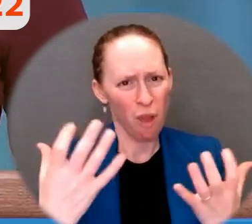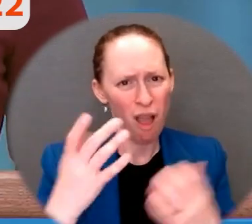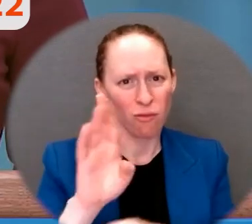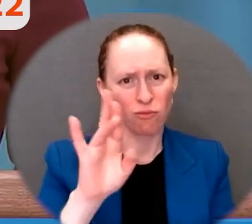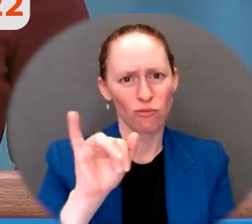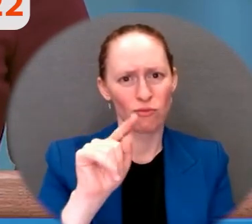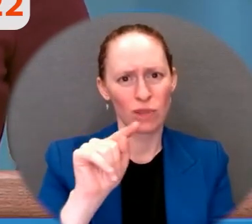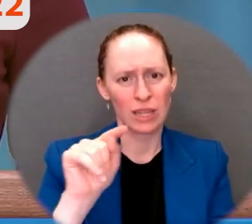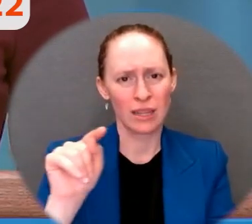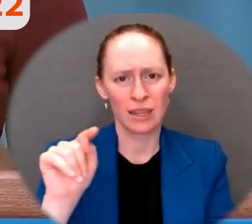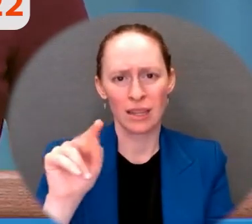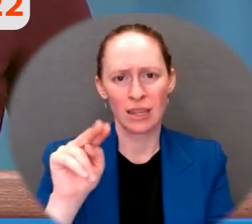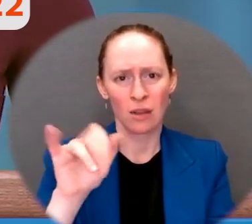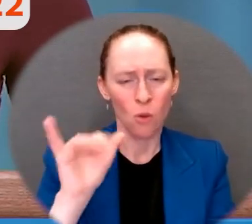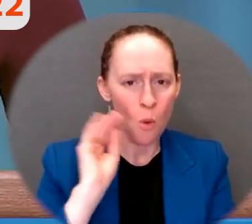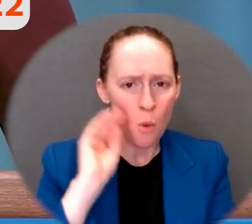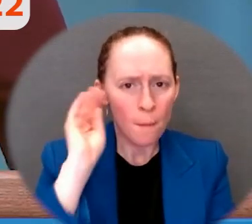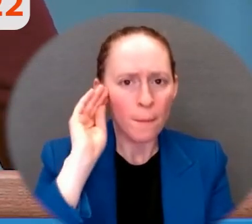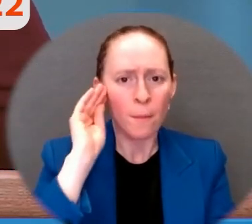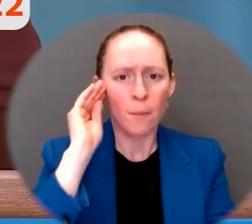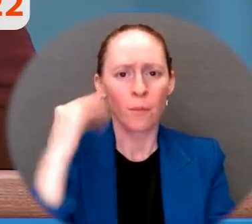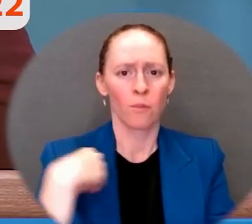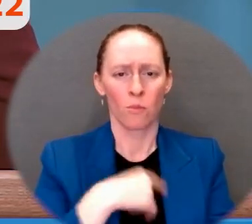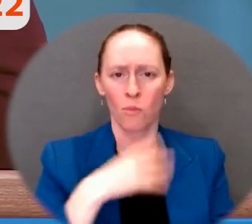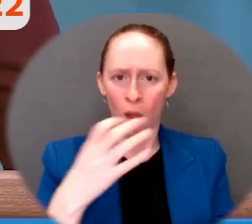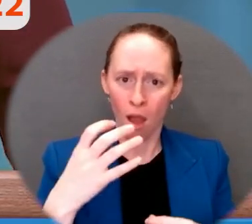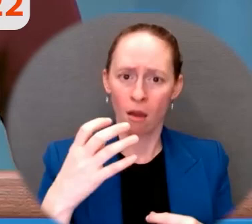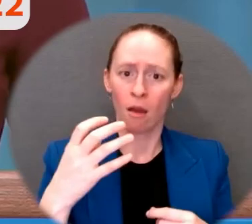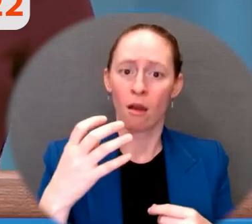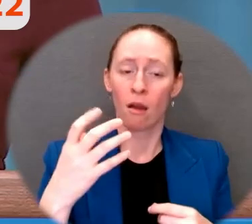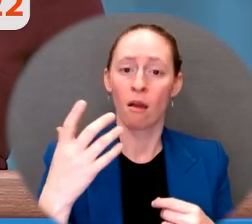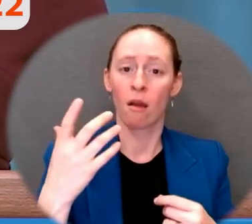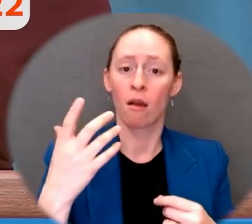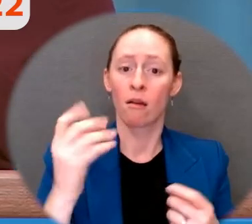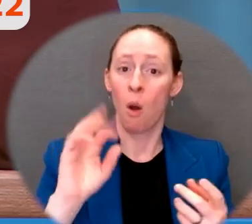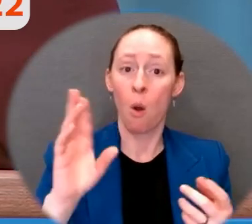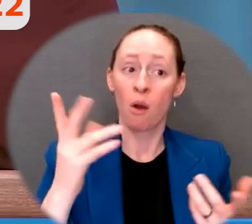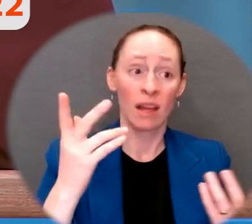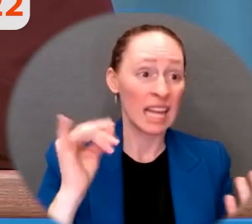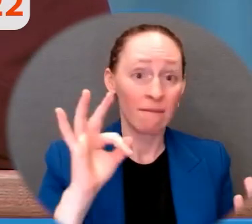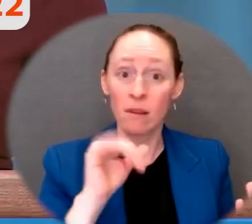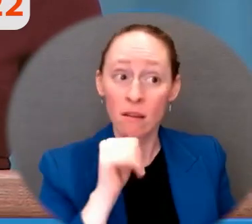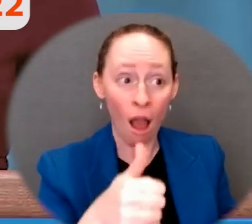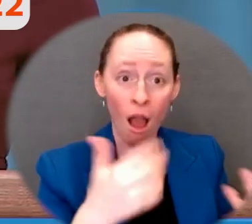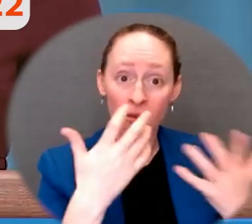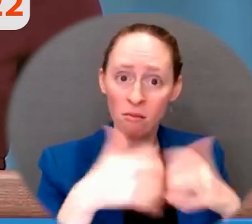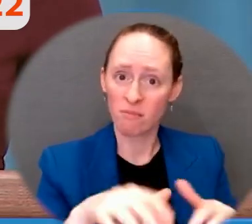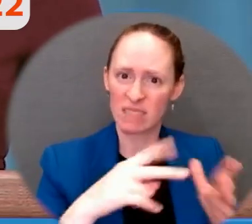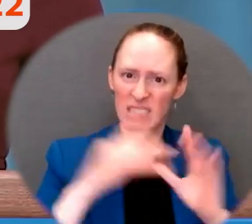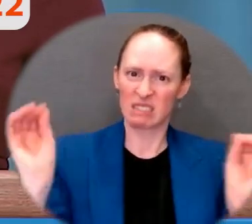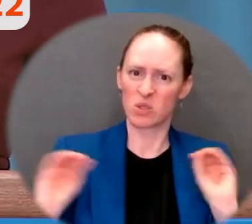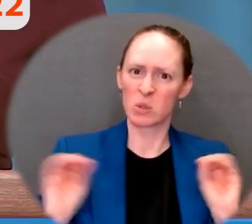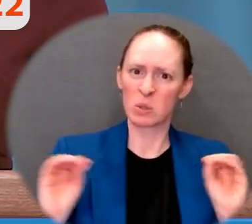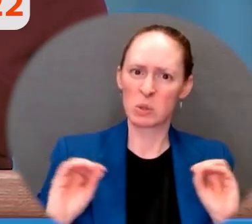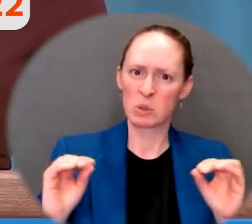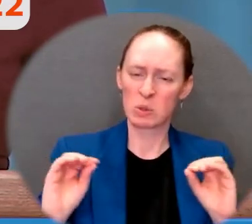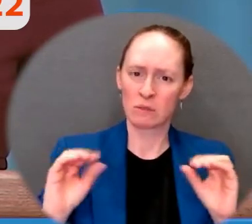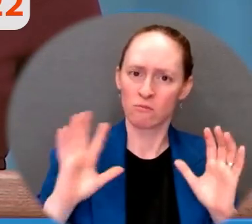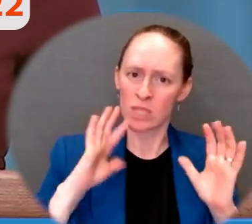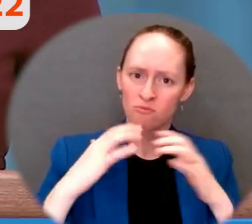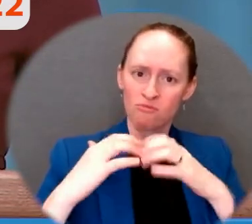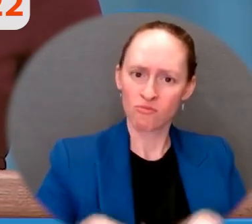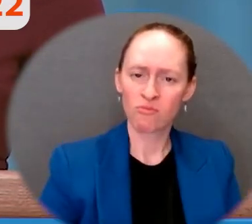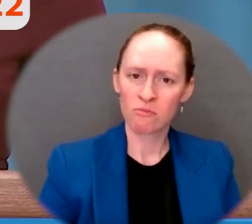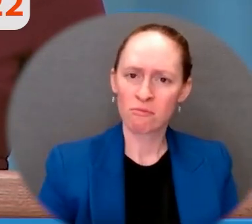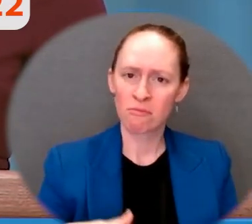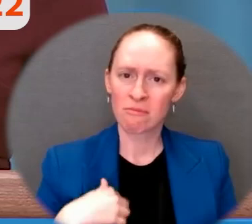One of my colleagues in the National Security Council said today he believed that there was a moral obligation here to get her home. This